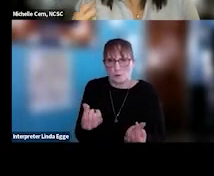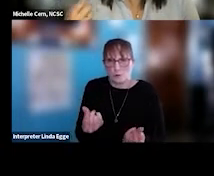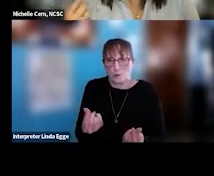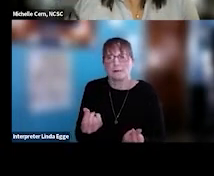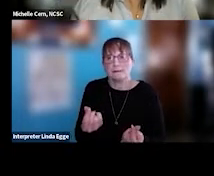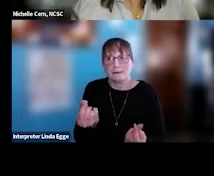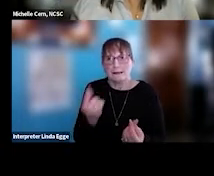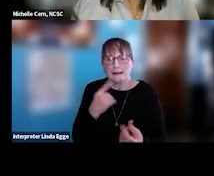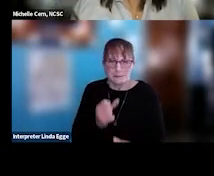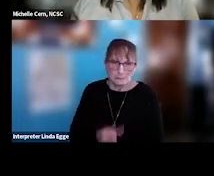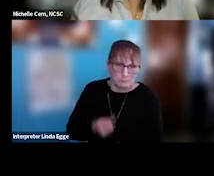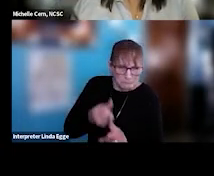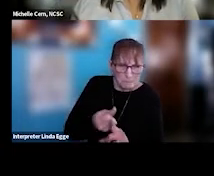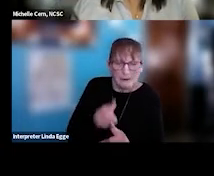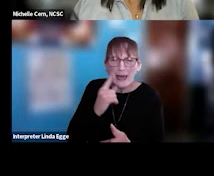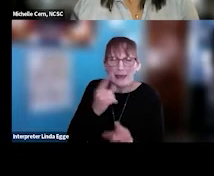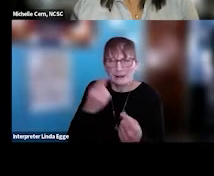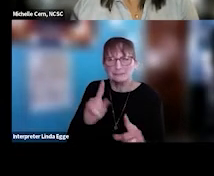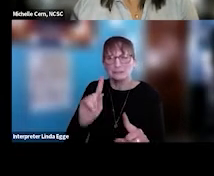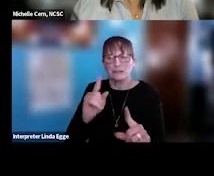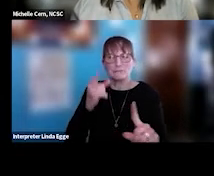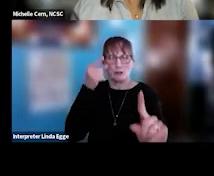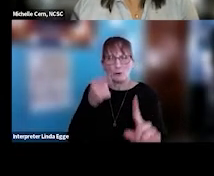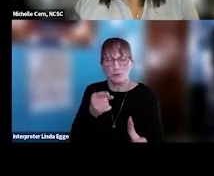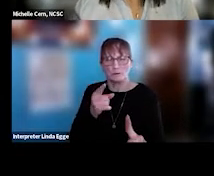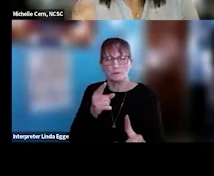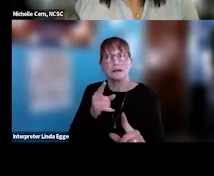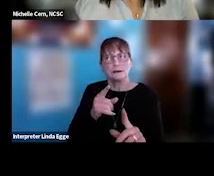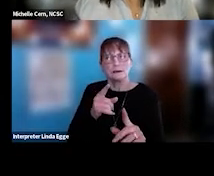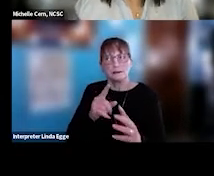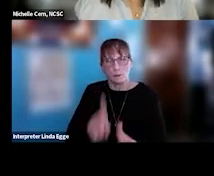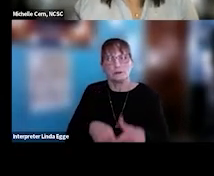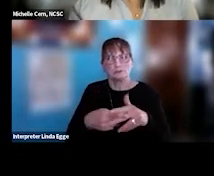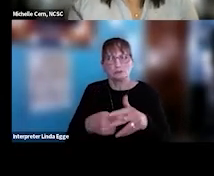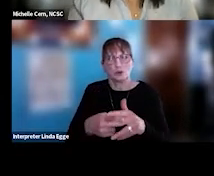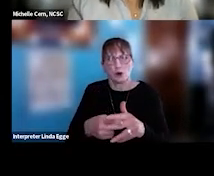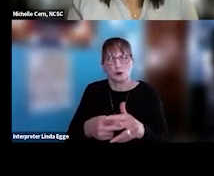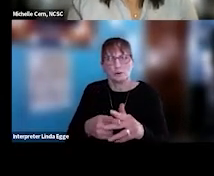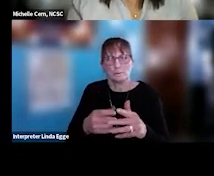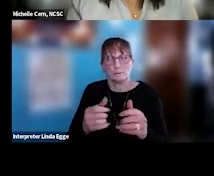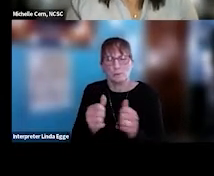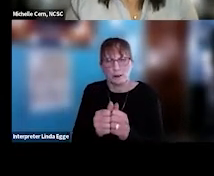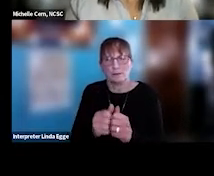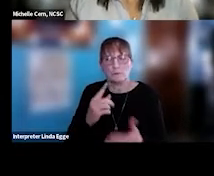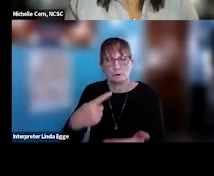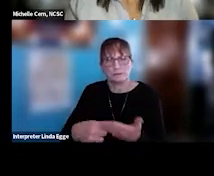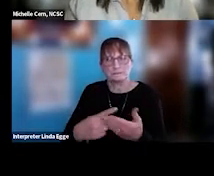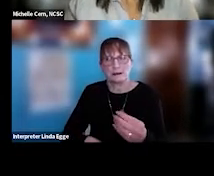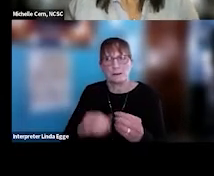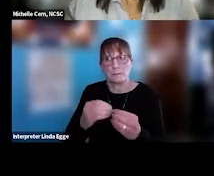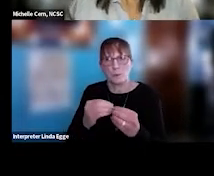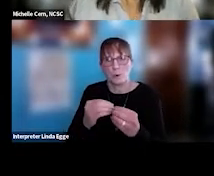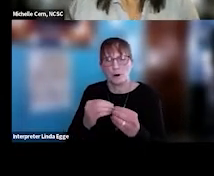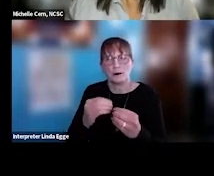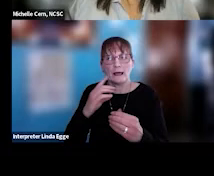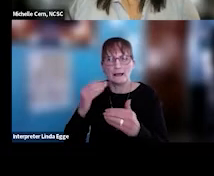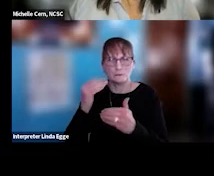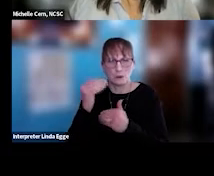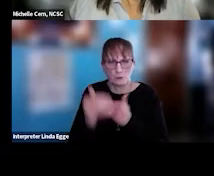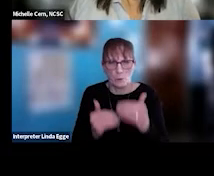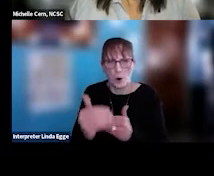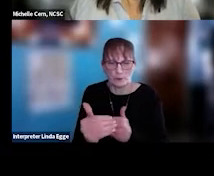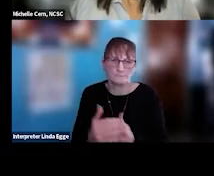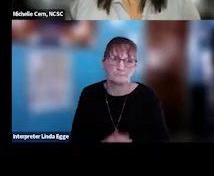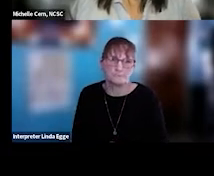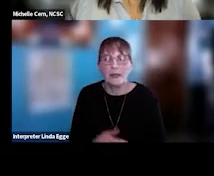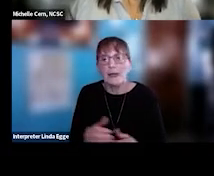and that we're able to achieve the goals that we originally set out to do. So we're going to talk more about that as we go on.